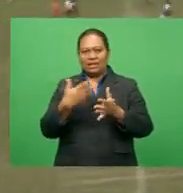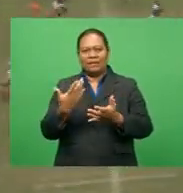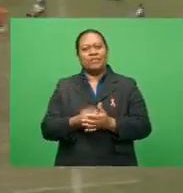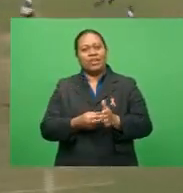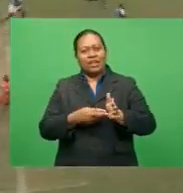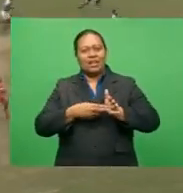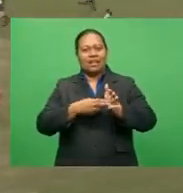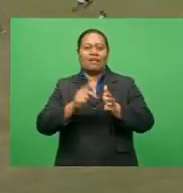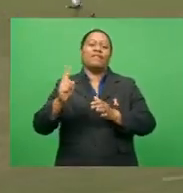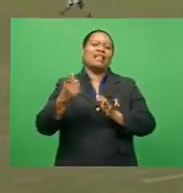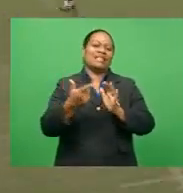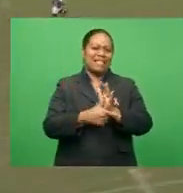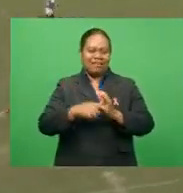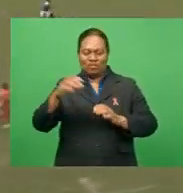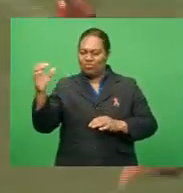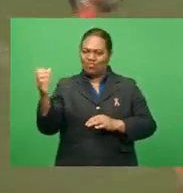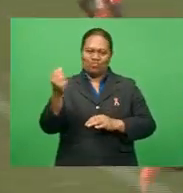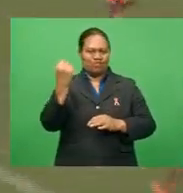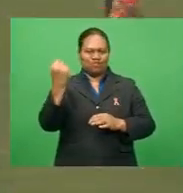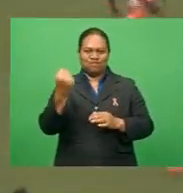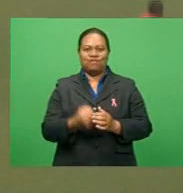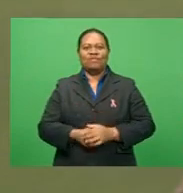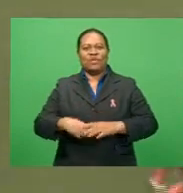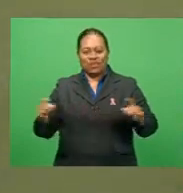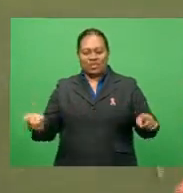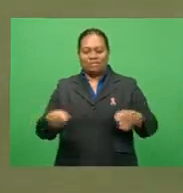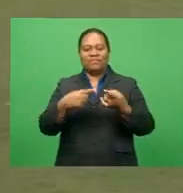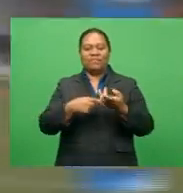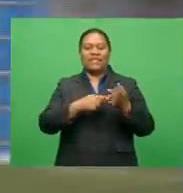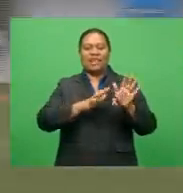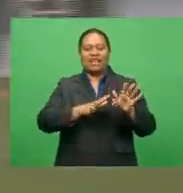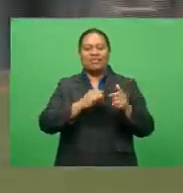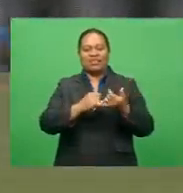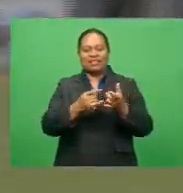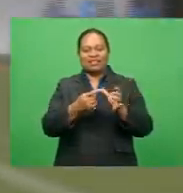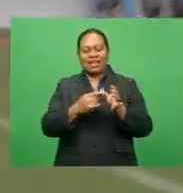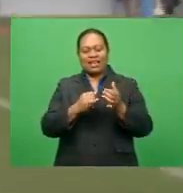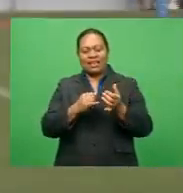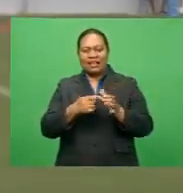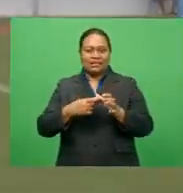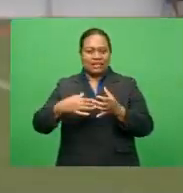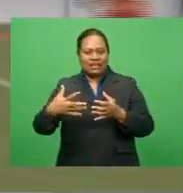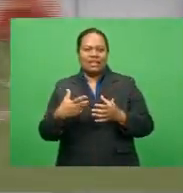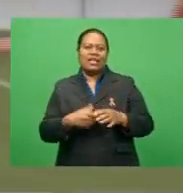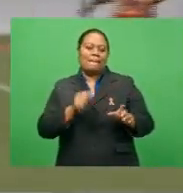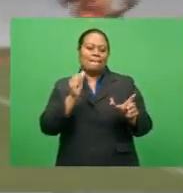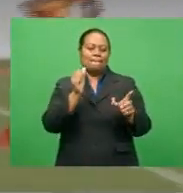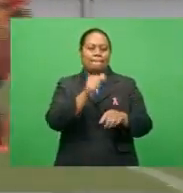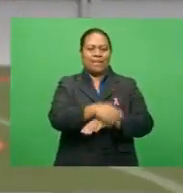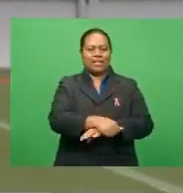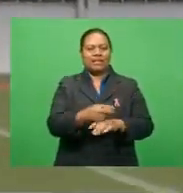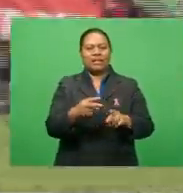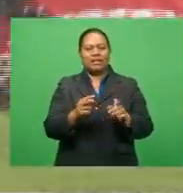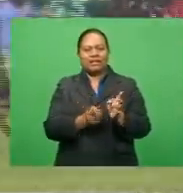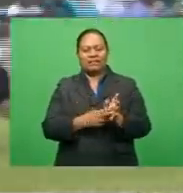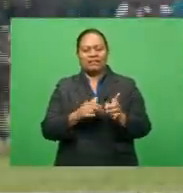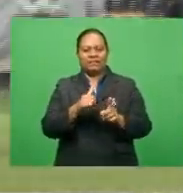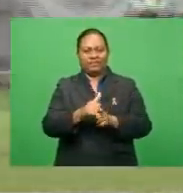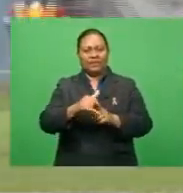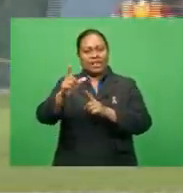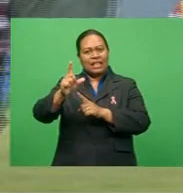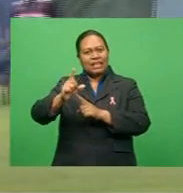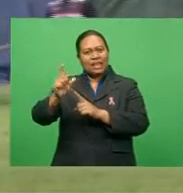for the first time on Saturday against Tailevu after beating Namosi over the weekend. Nandi captain Ratu